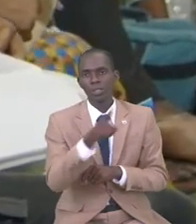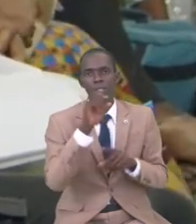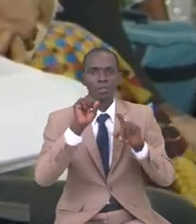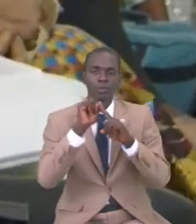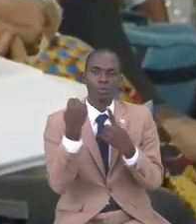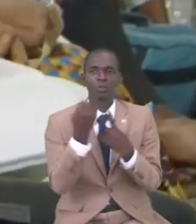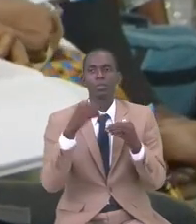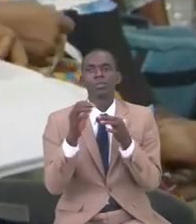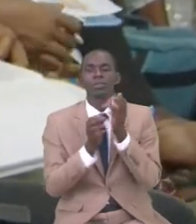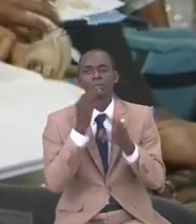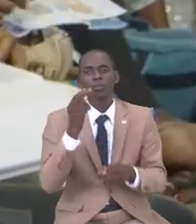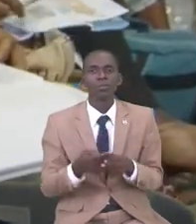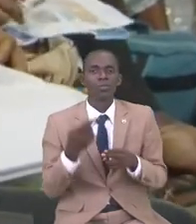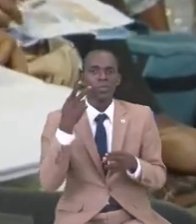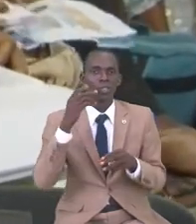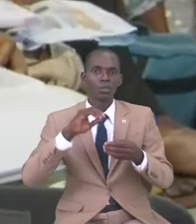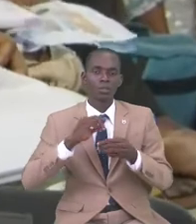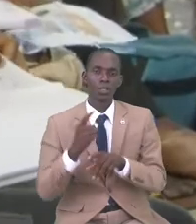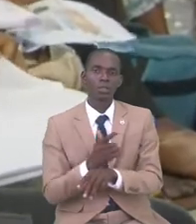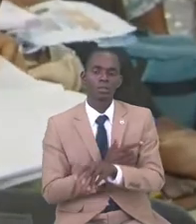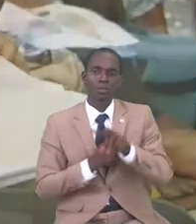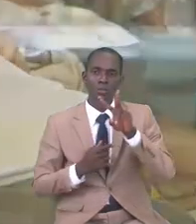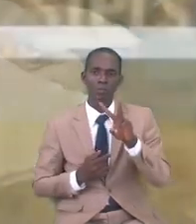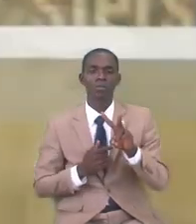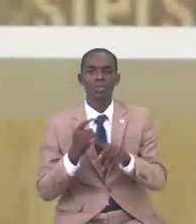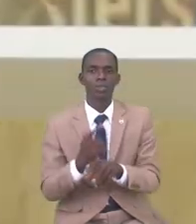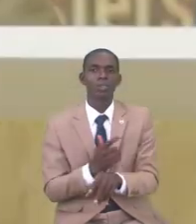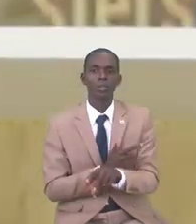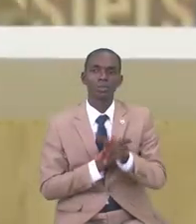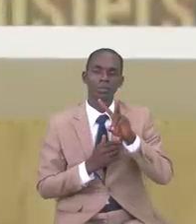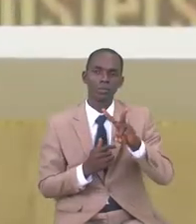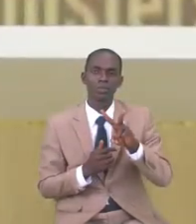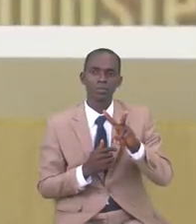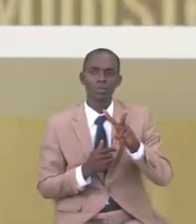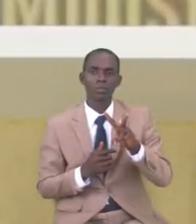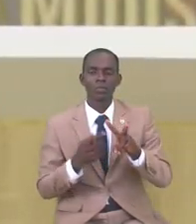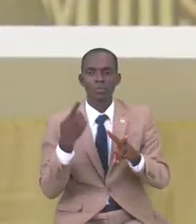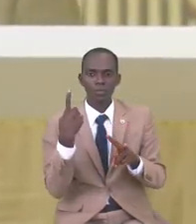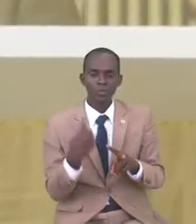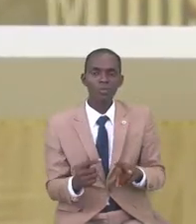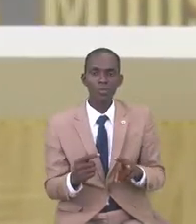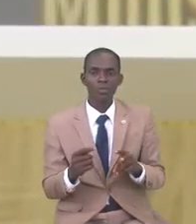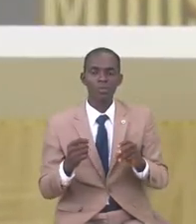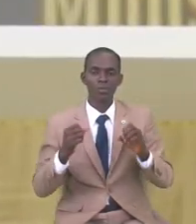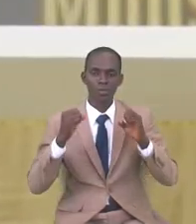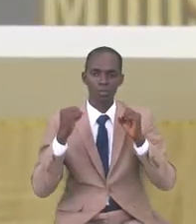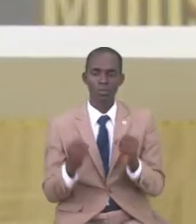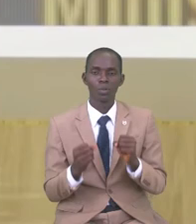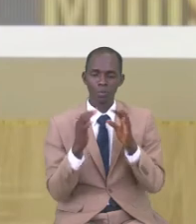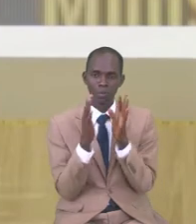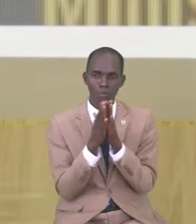situation. Yeah. Look at number two here. Number two, the effectual prayer